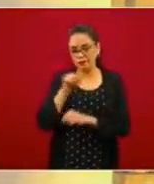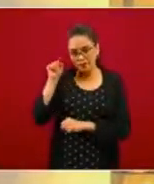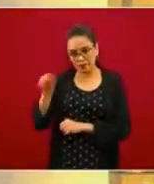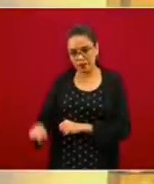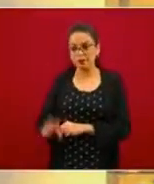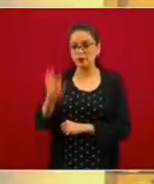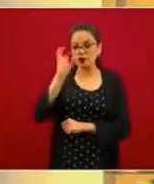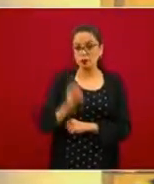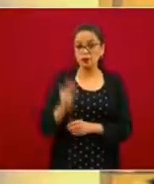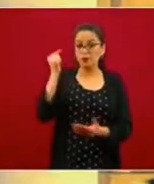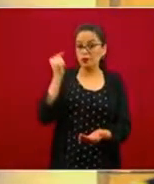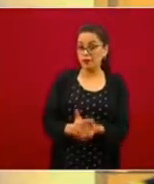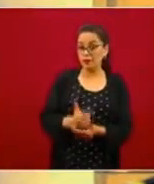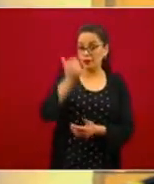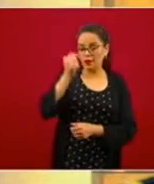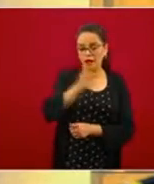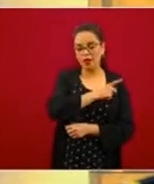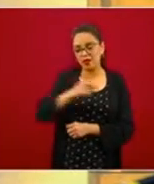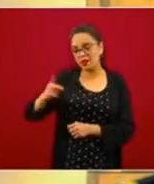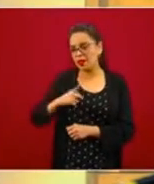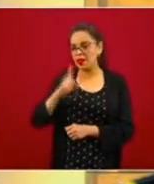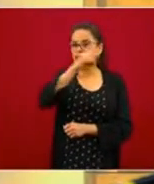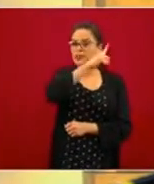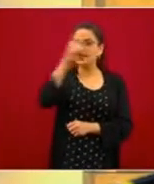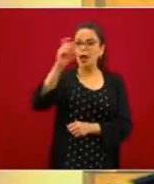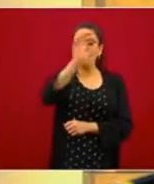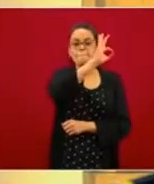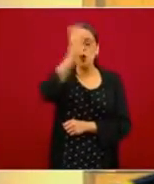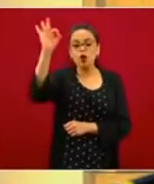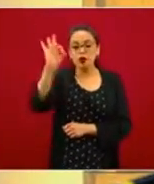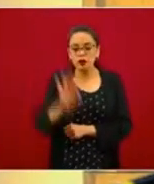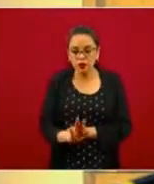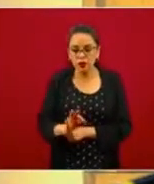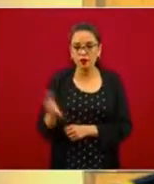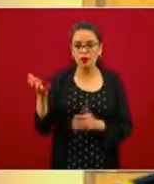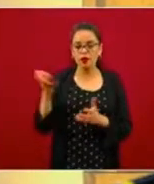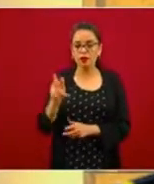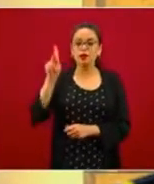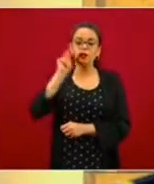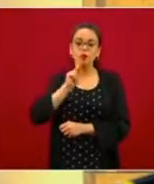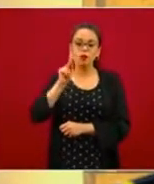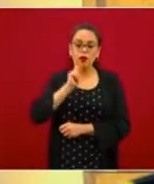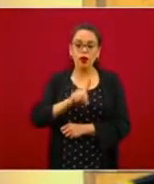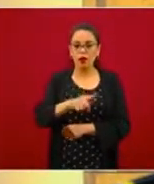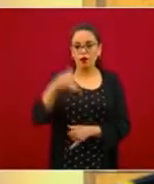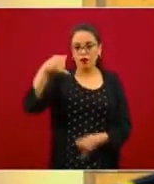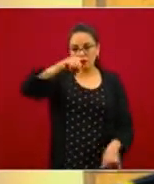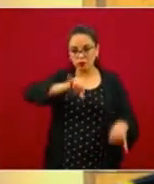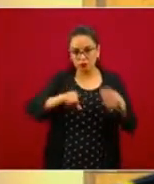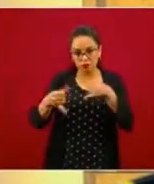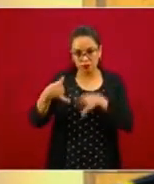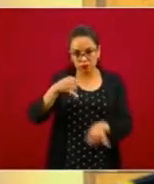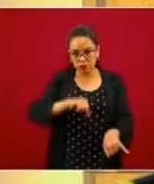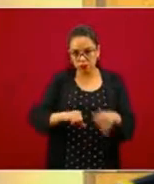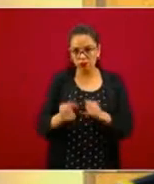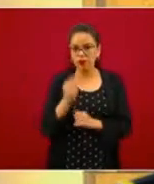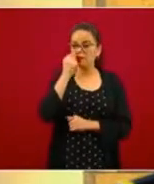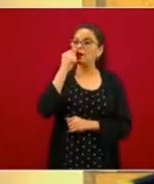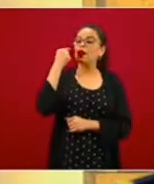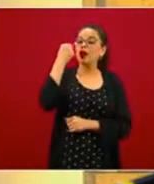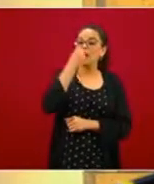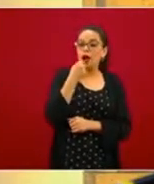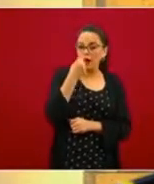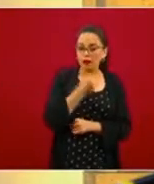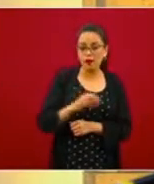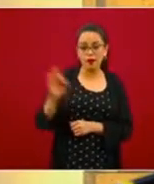a state quota. The more suspected cases we have, the more tests we apply. There's no restriction